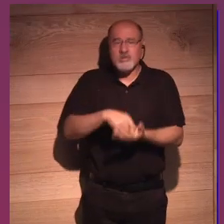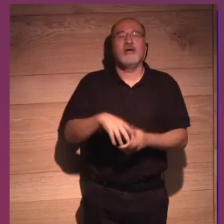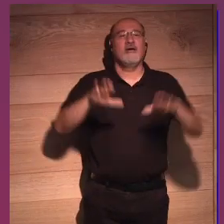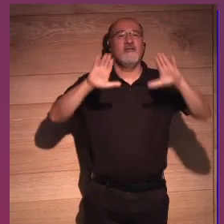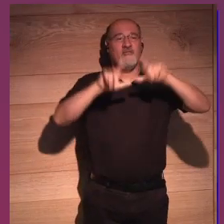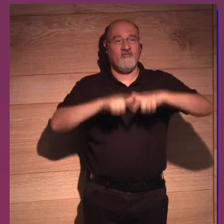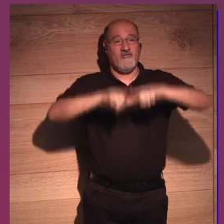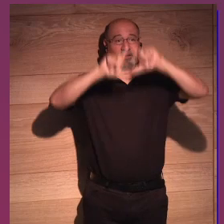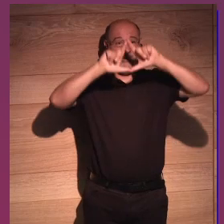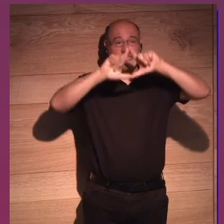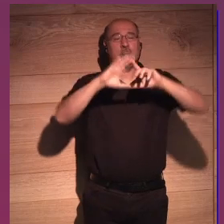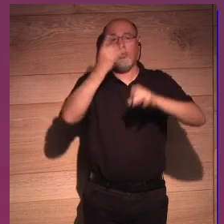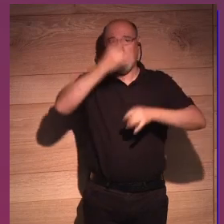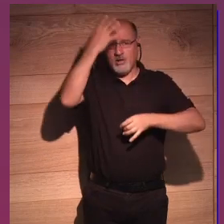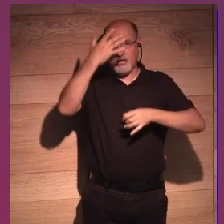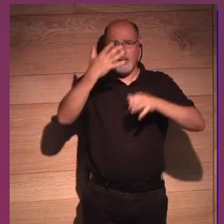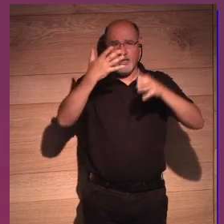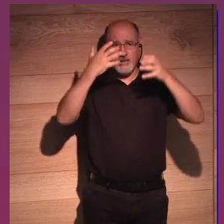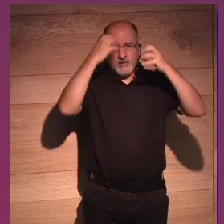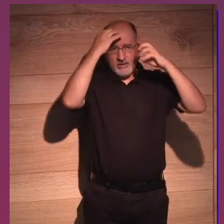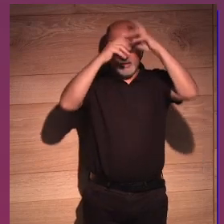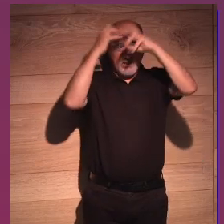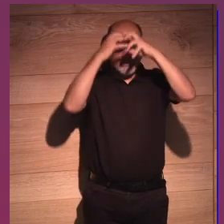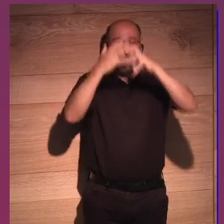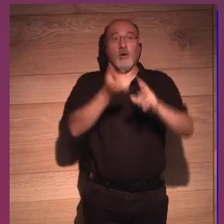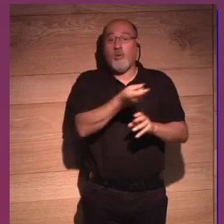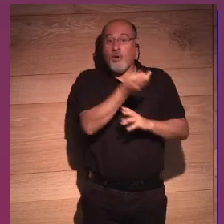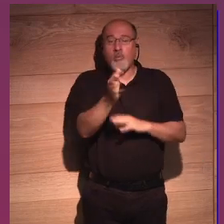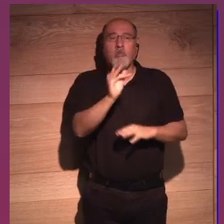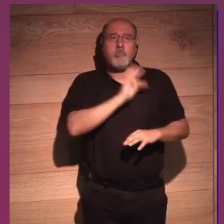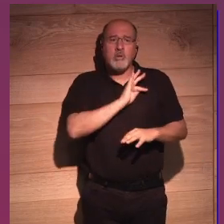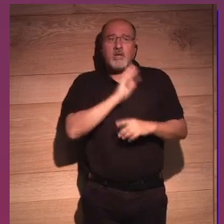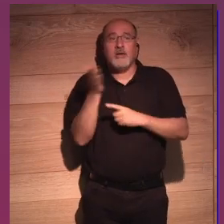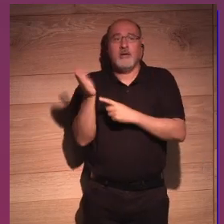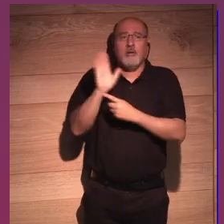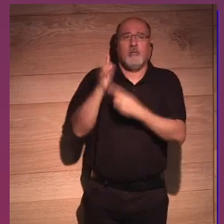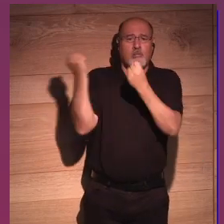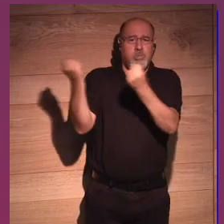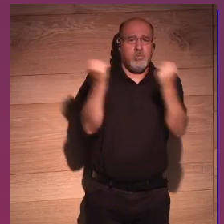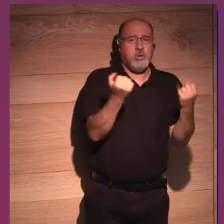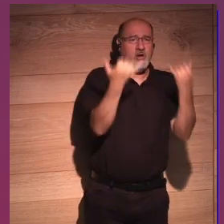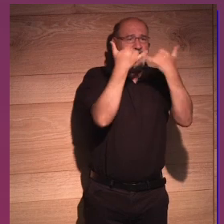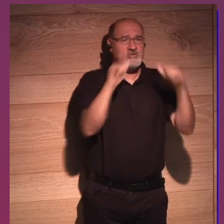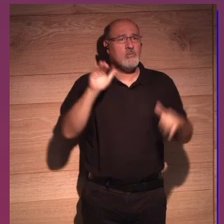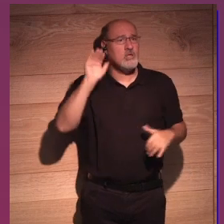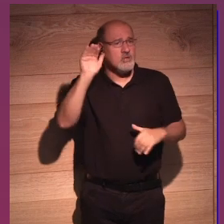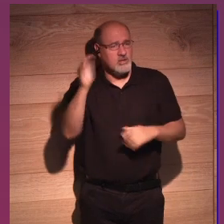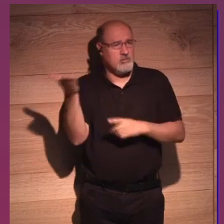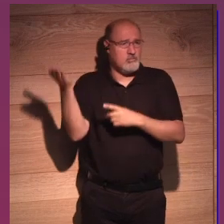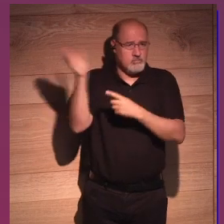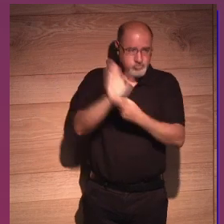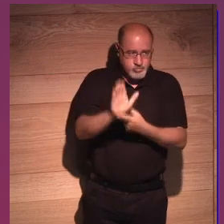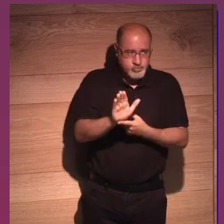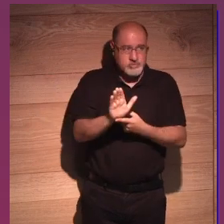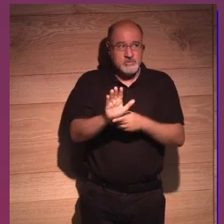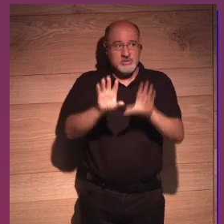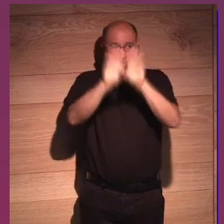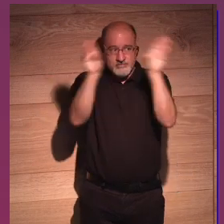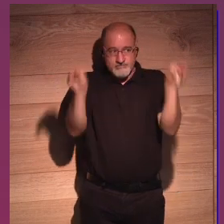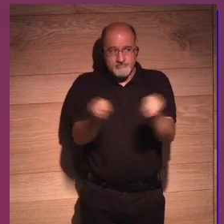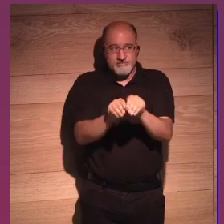denouns, feminism, creativity, and many of them had award or presented in very important international